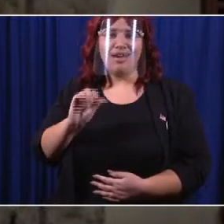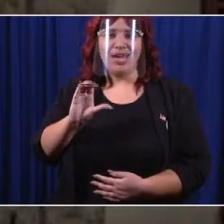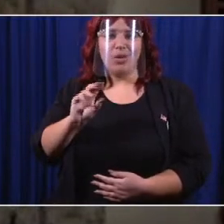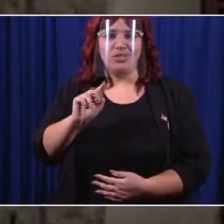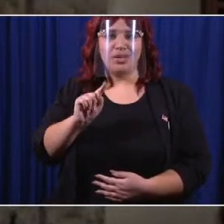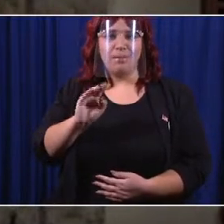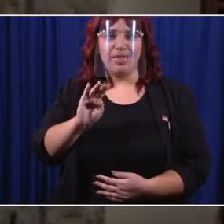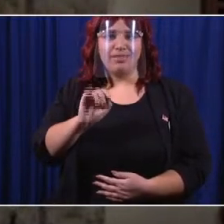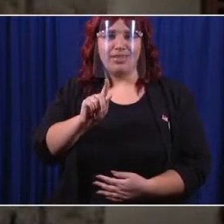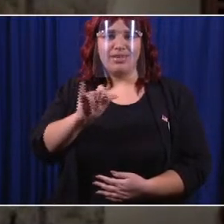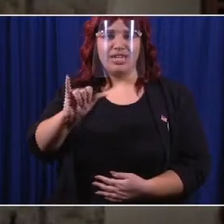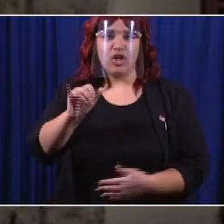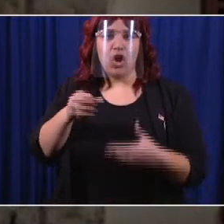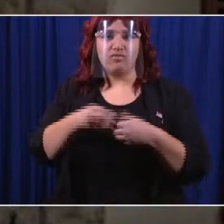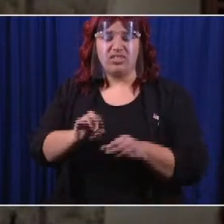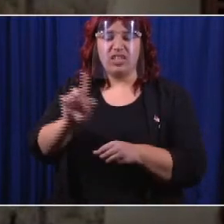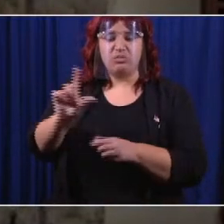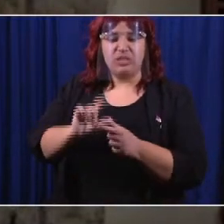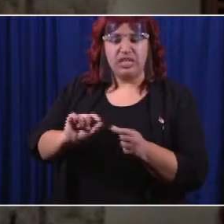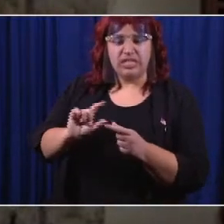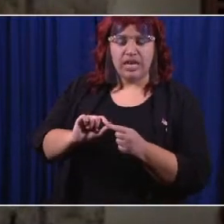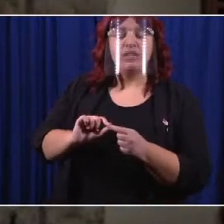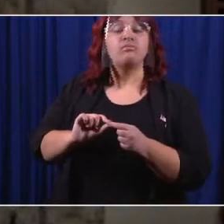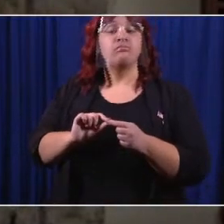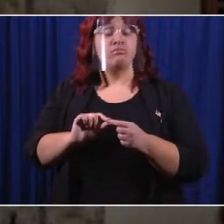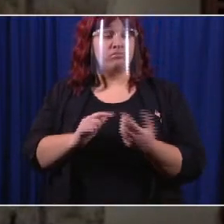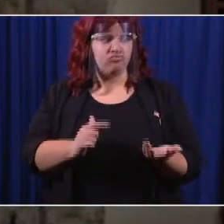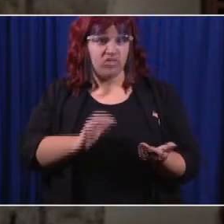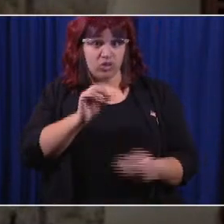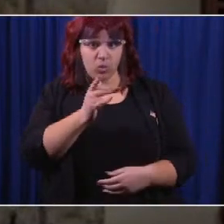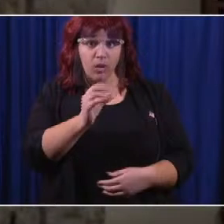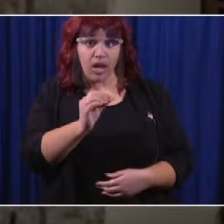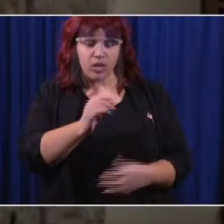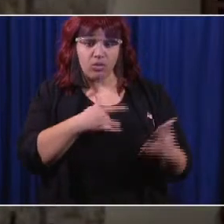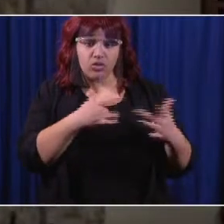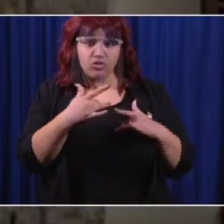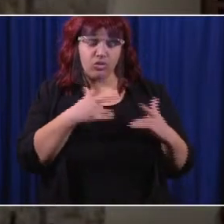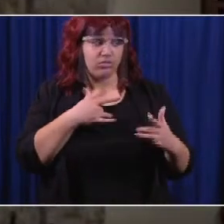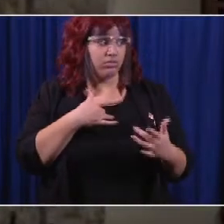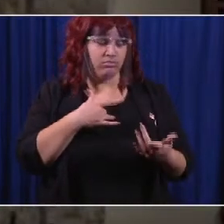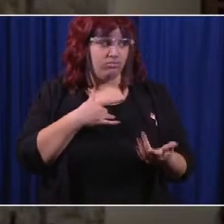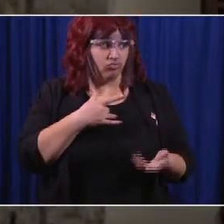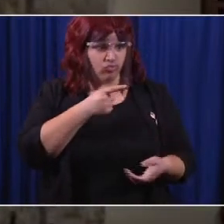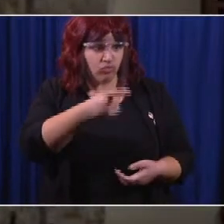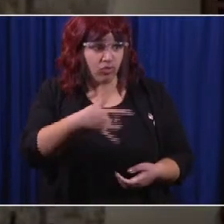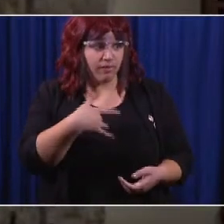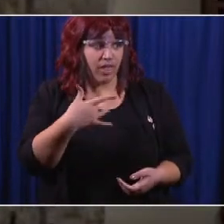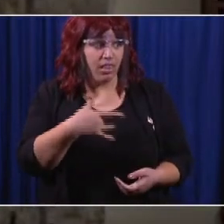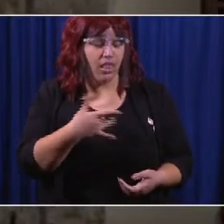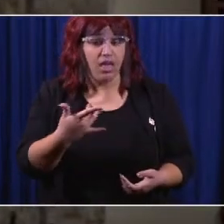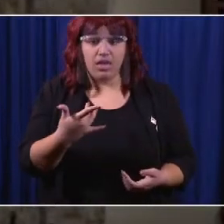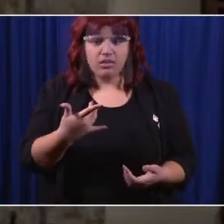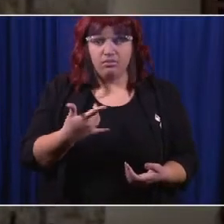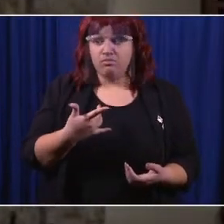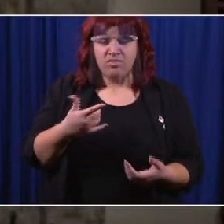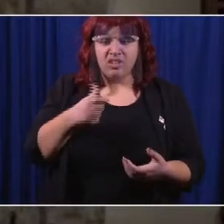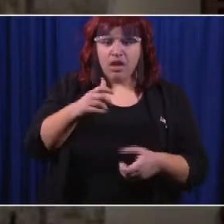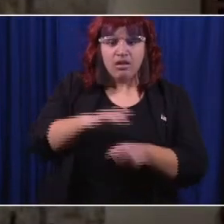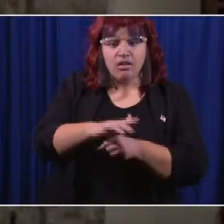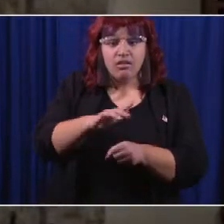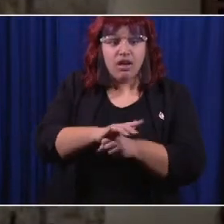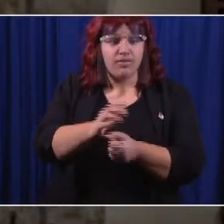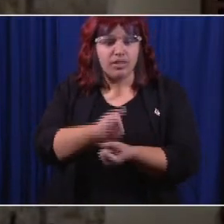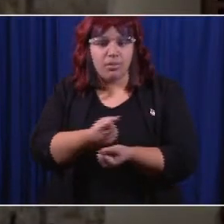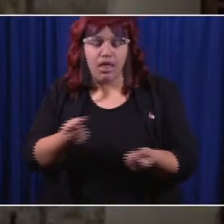is Ohio in that level of concern? Are we going to lack some supplies that we need to administer the vaccines? And what did